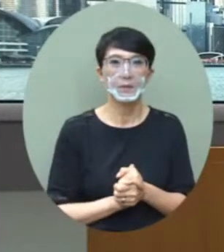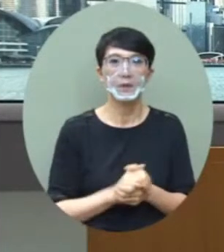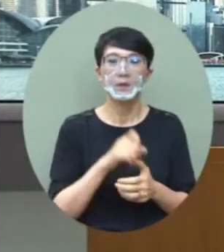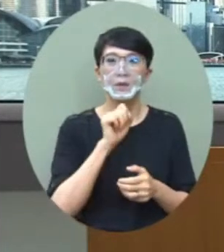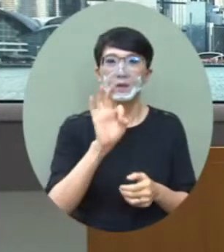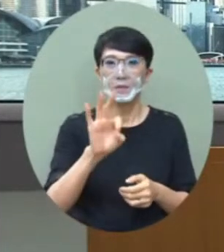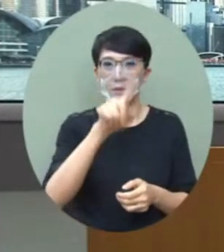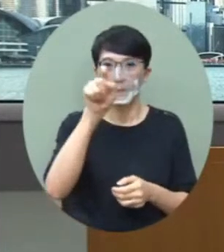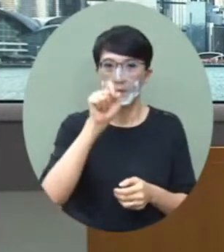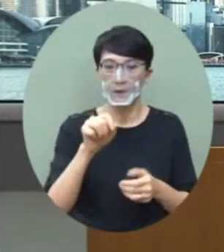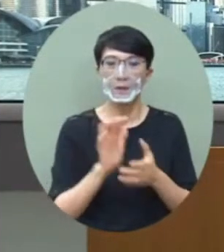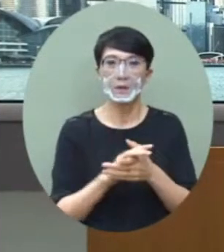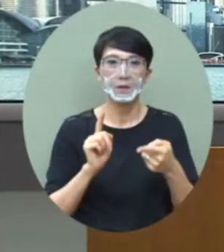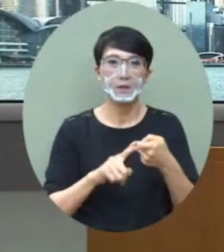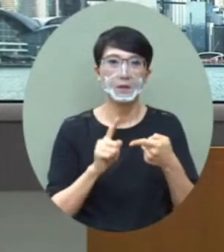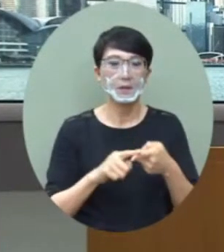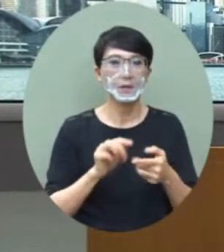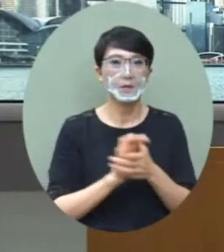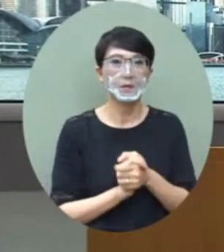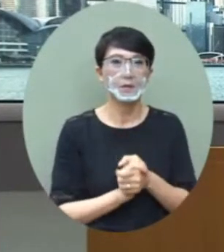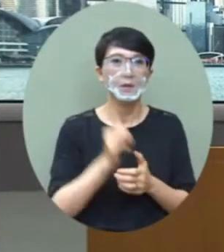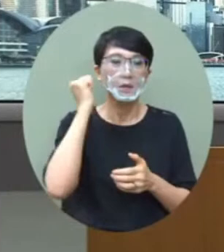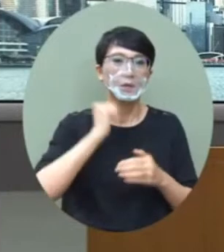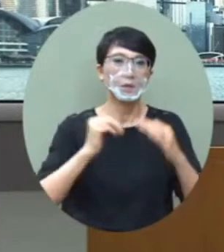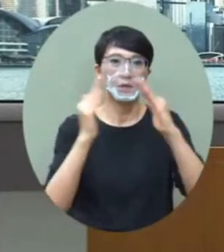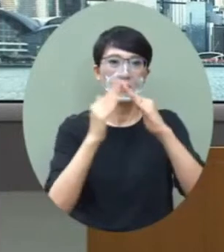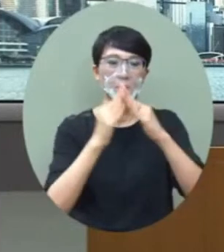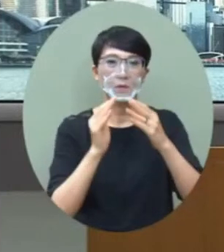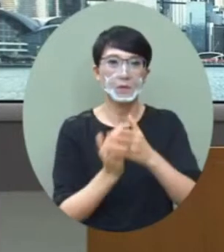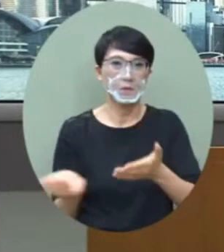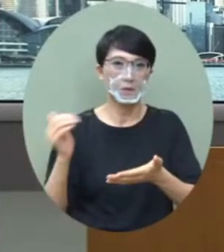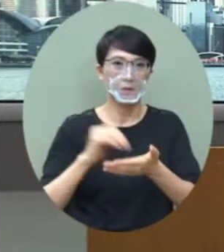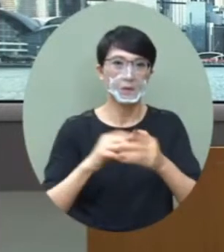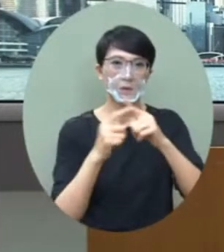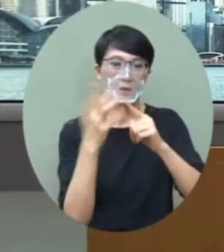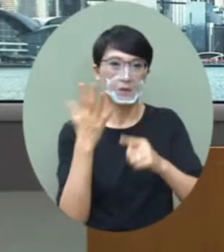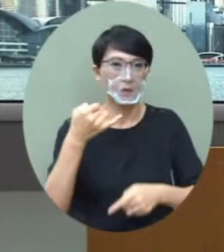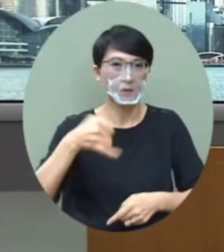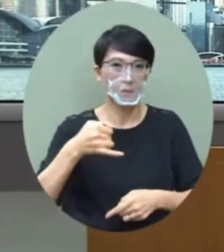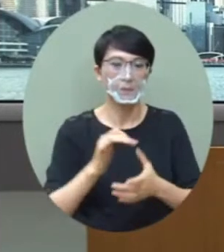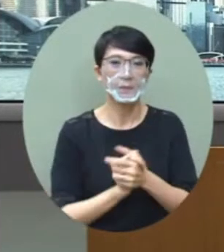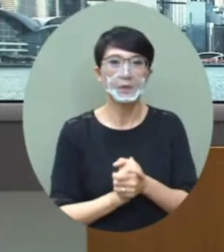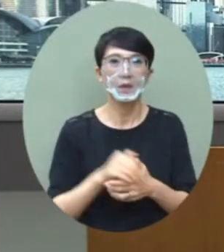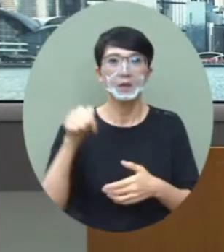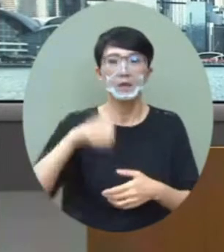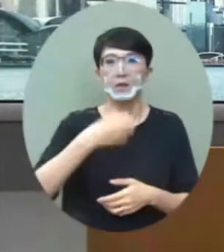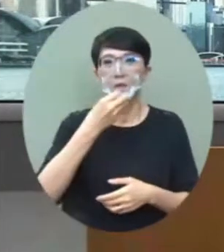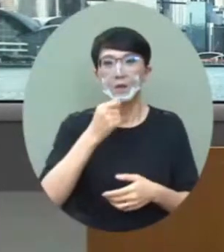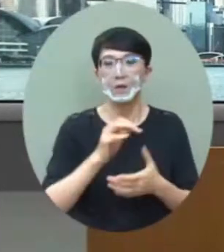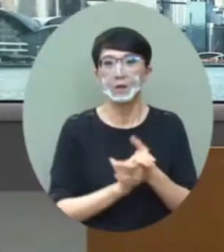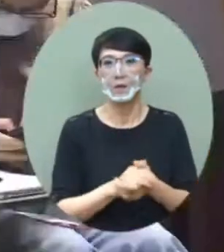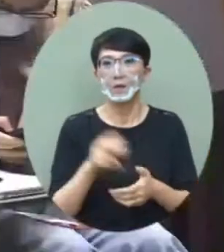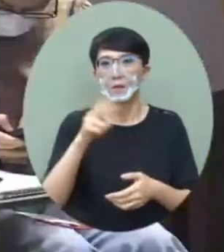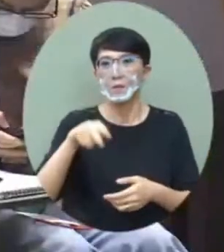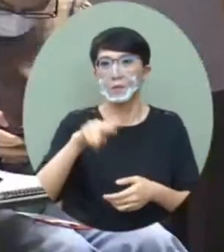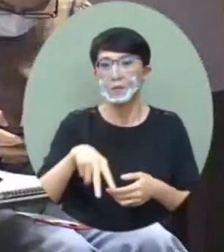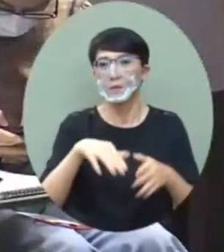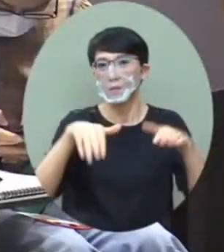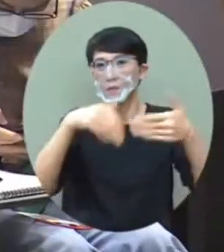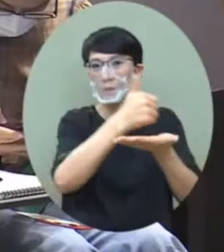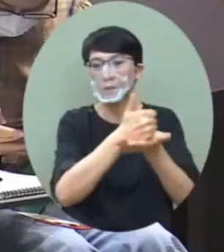I'm from News. I have 3 questions. First of all, manpower at residential care homes for